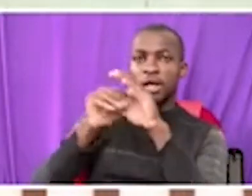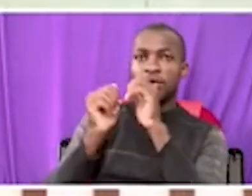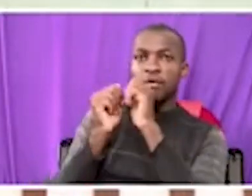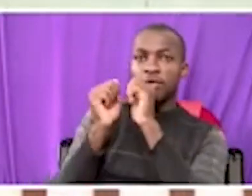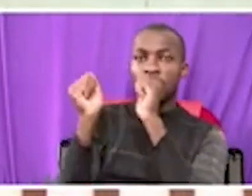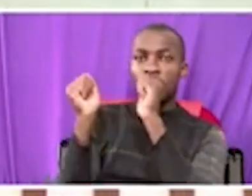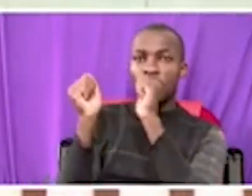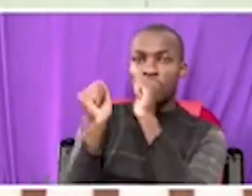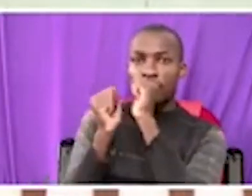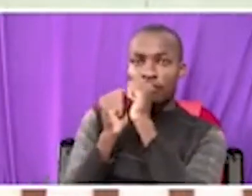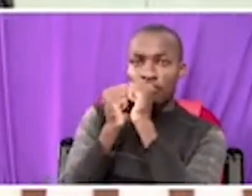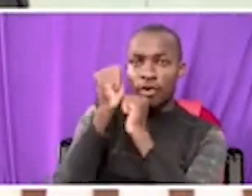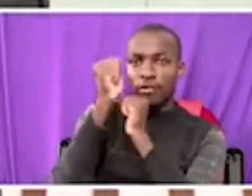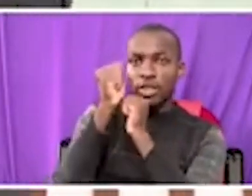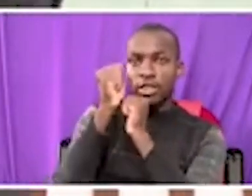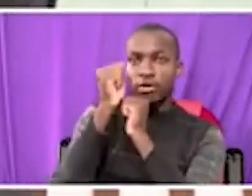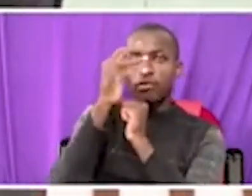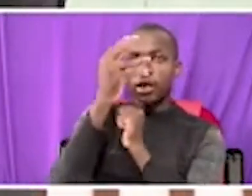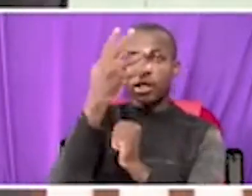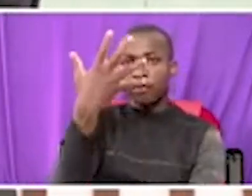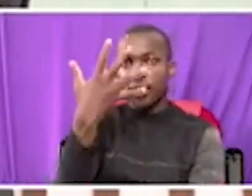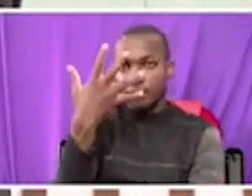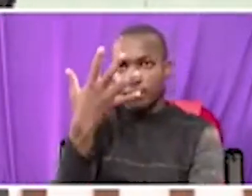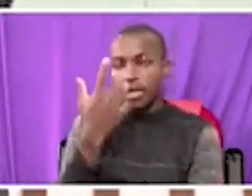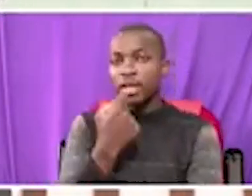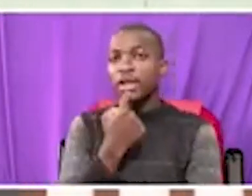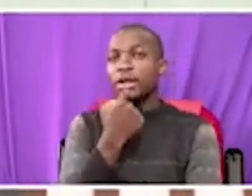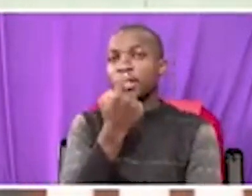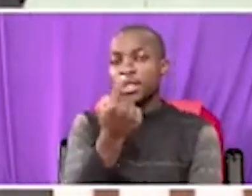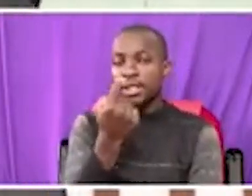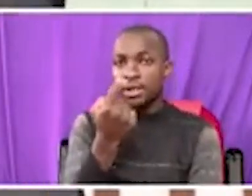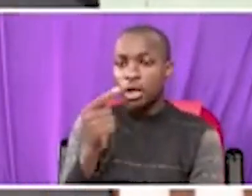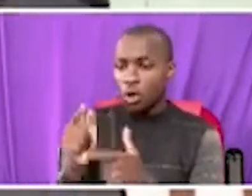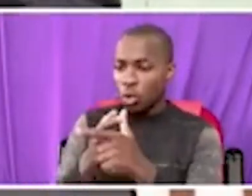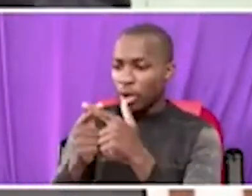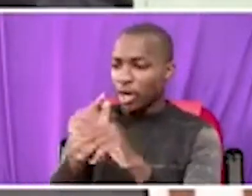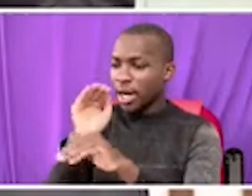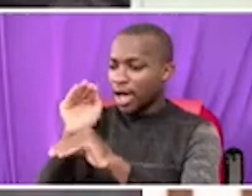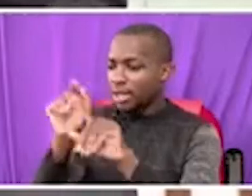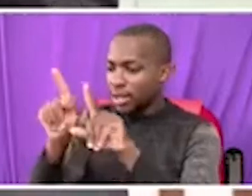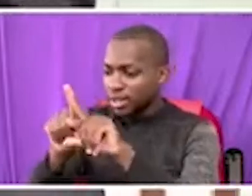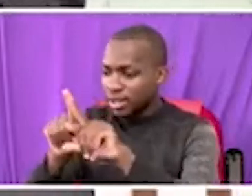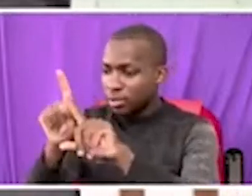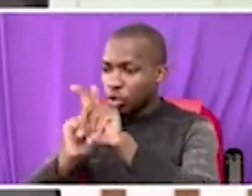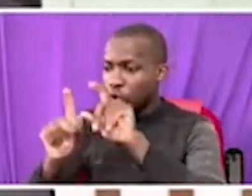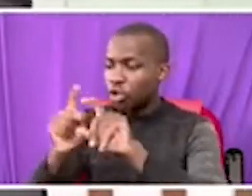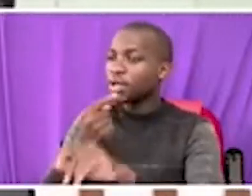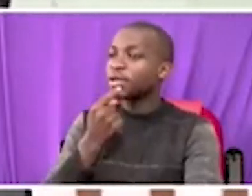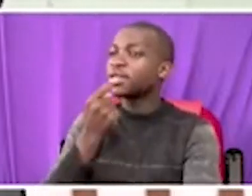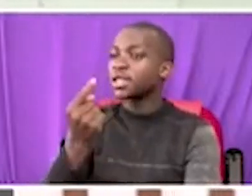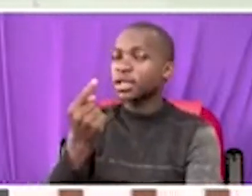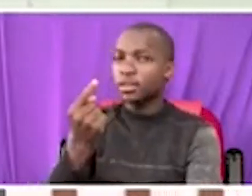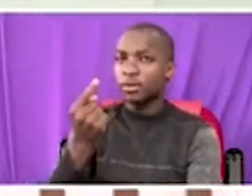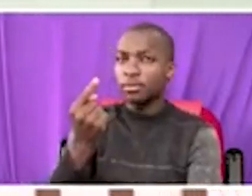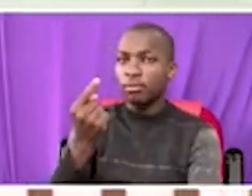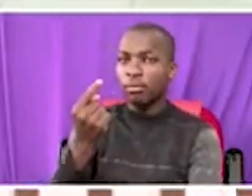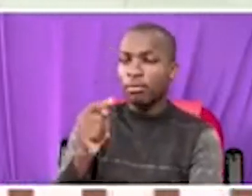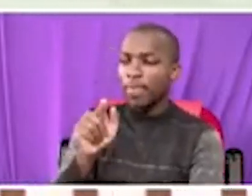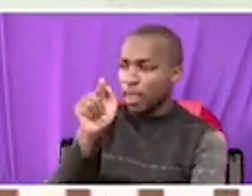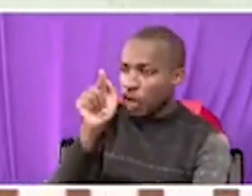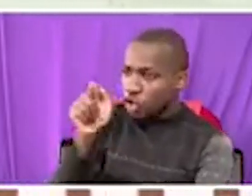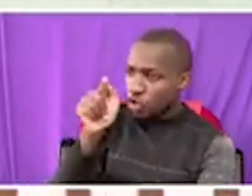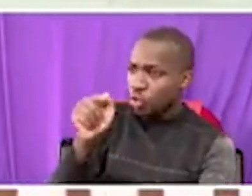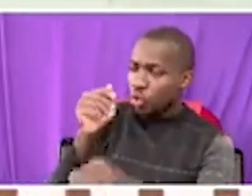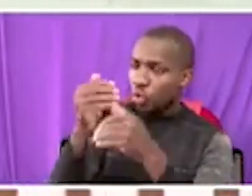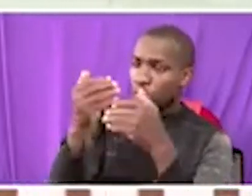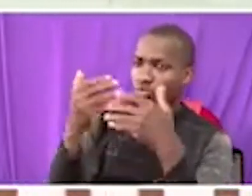1500s. He said this. When he was asked the same question, he said, he was asked, do you ever